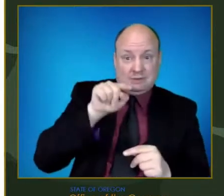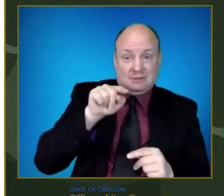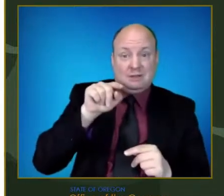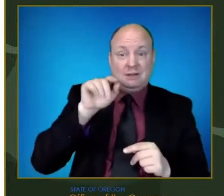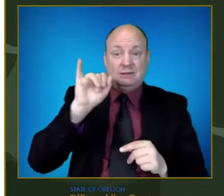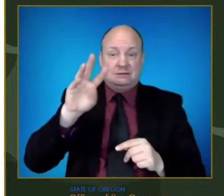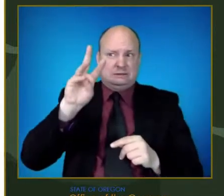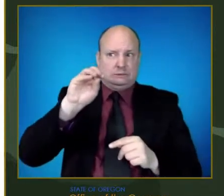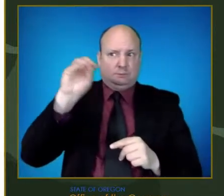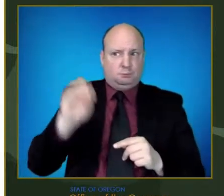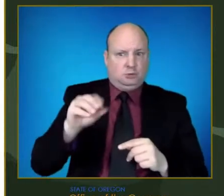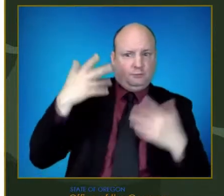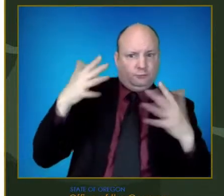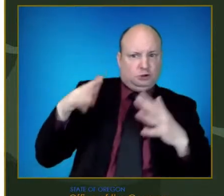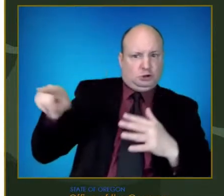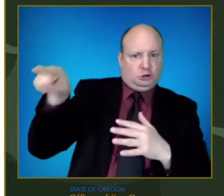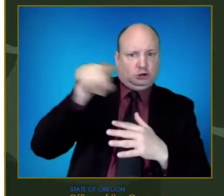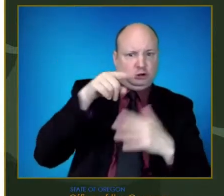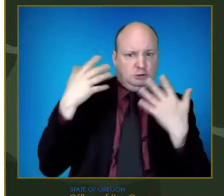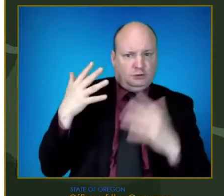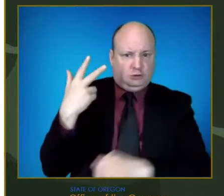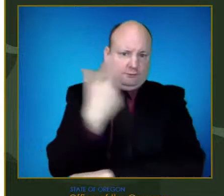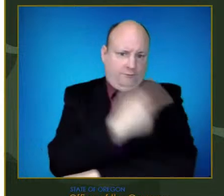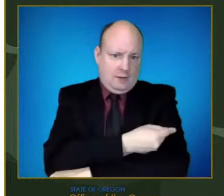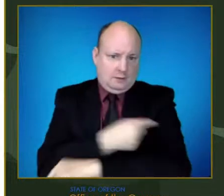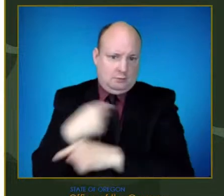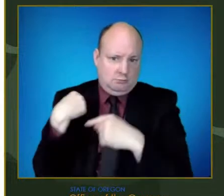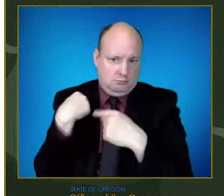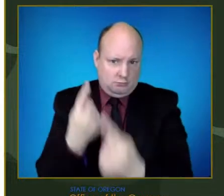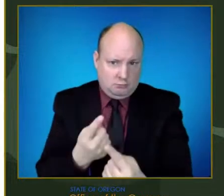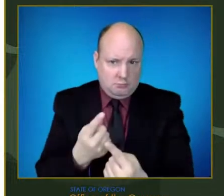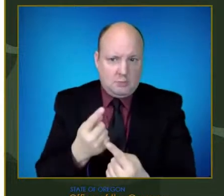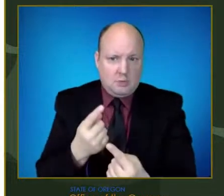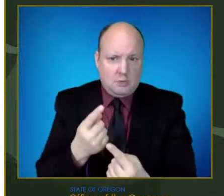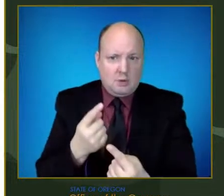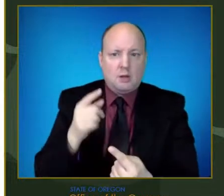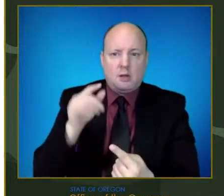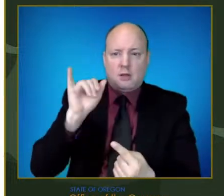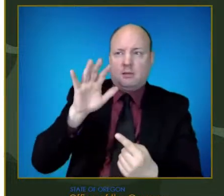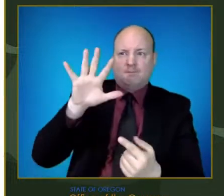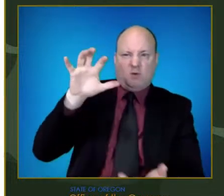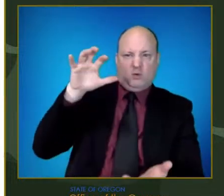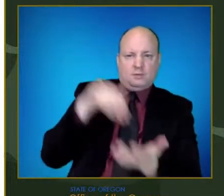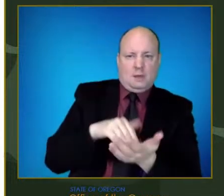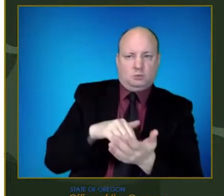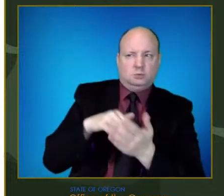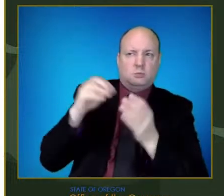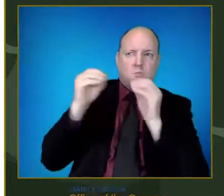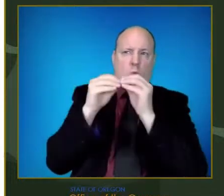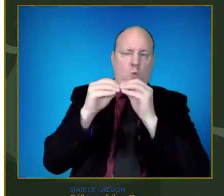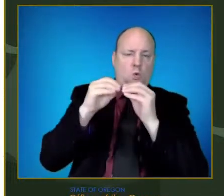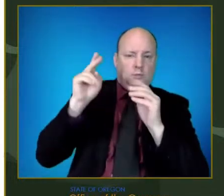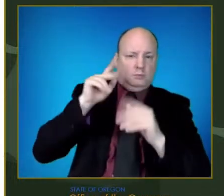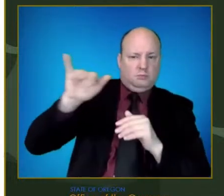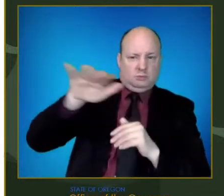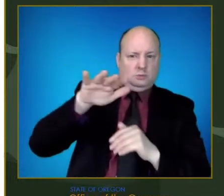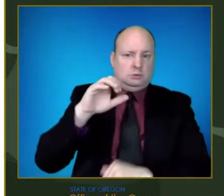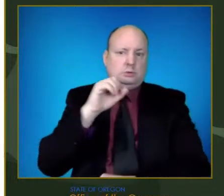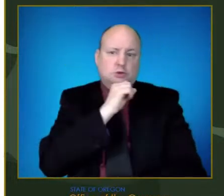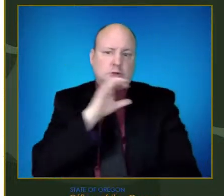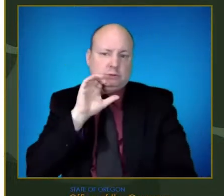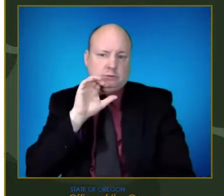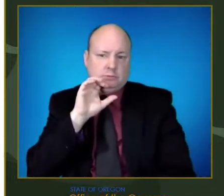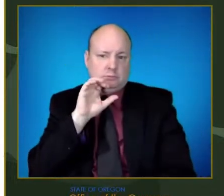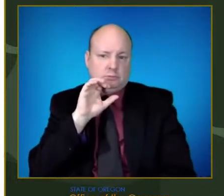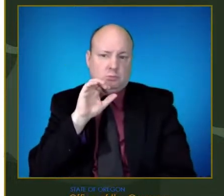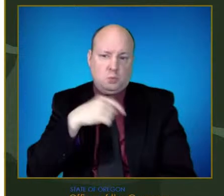than 530,000 people 65 and older. In national rankings, Oregon is now 33rd in the nation in the percentage of older adults who've been